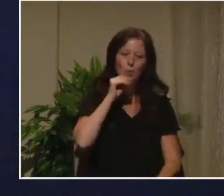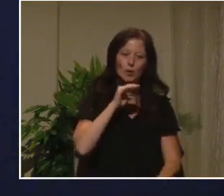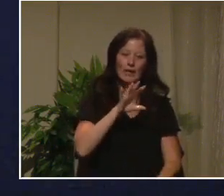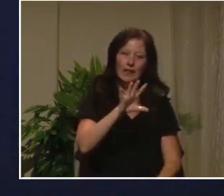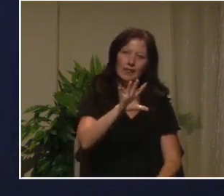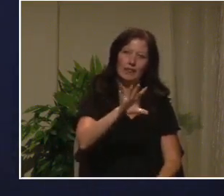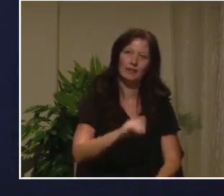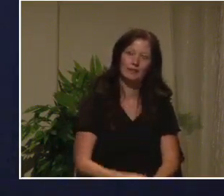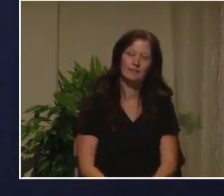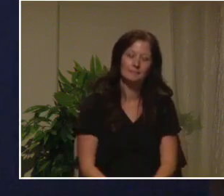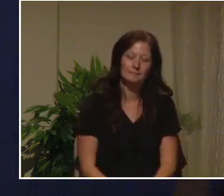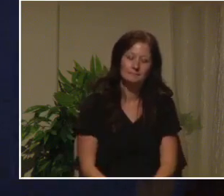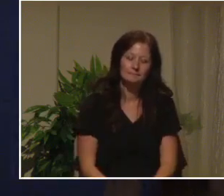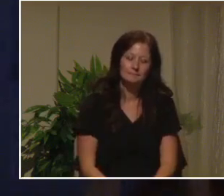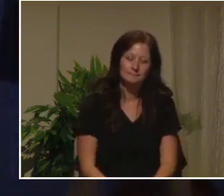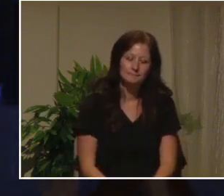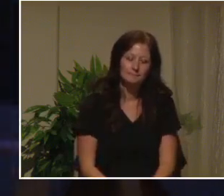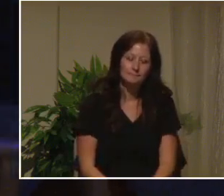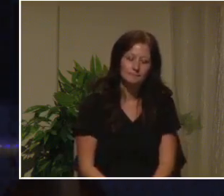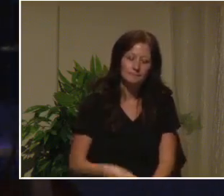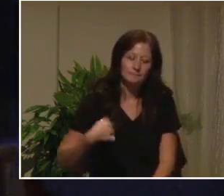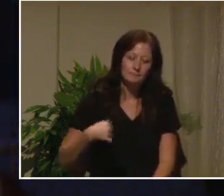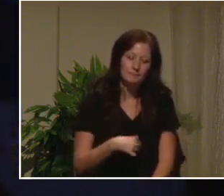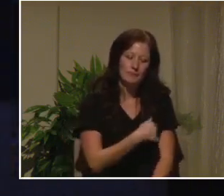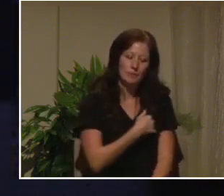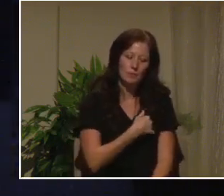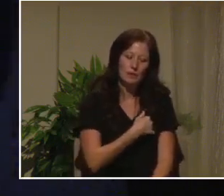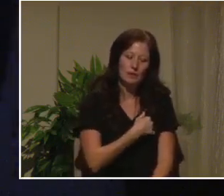And we come before you, God, who is